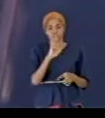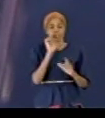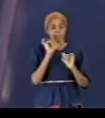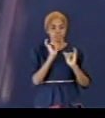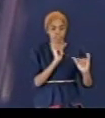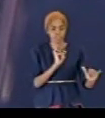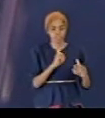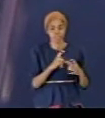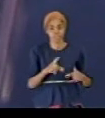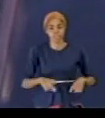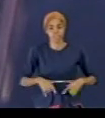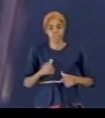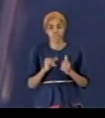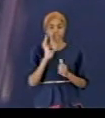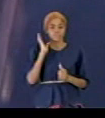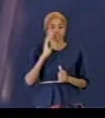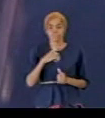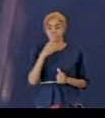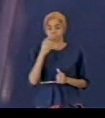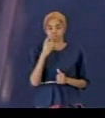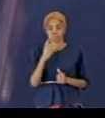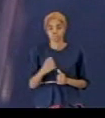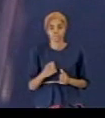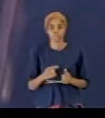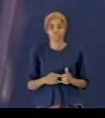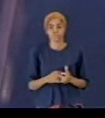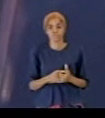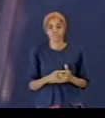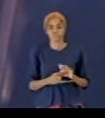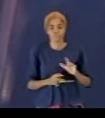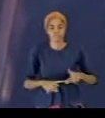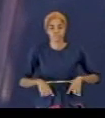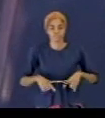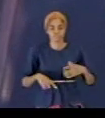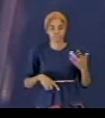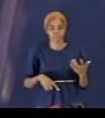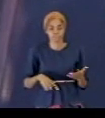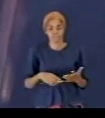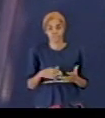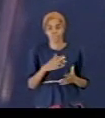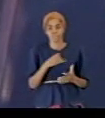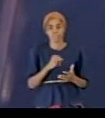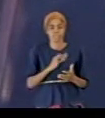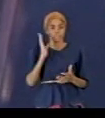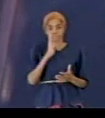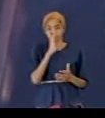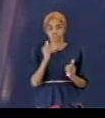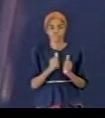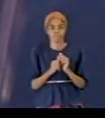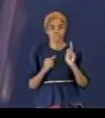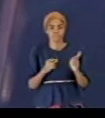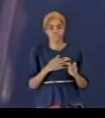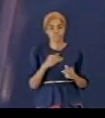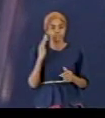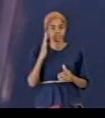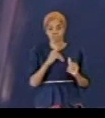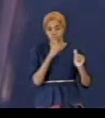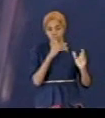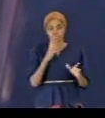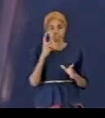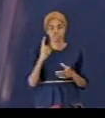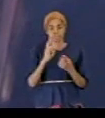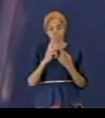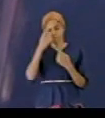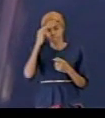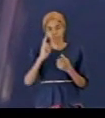the land which I shall tell thee of. Sojourn in this land, and I will be with thee, and will bless thee. For unto